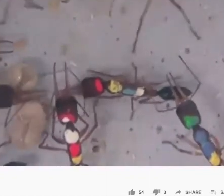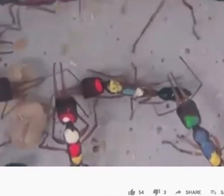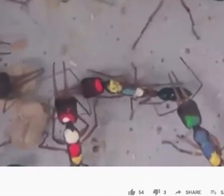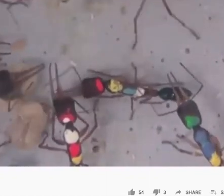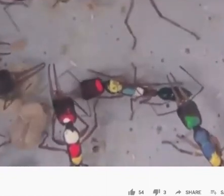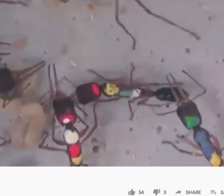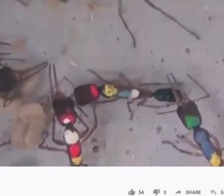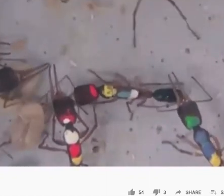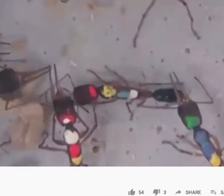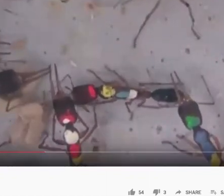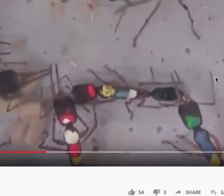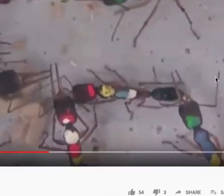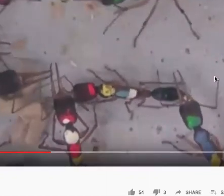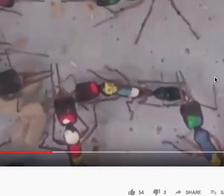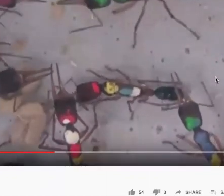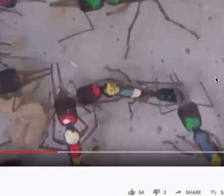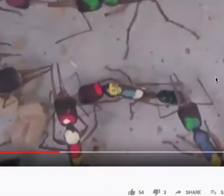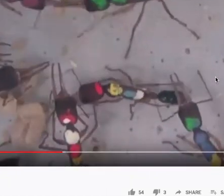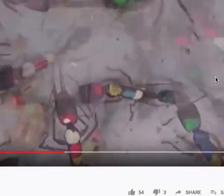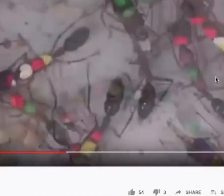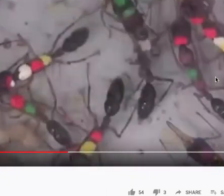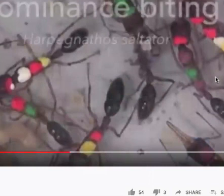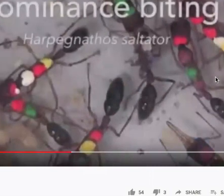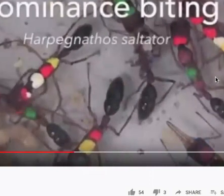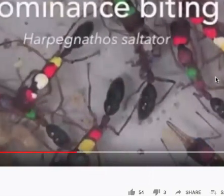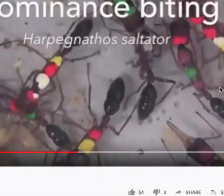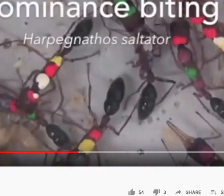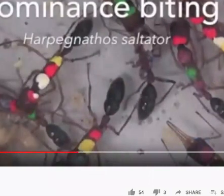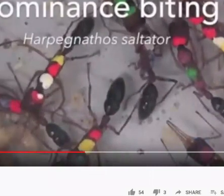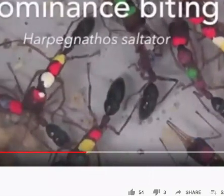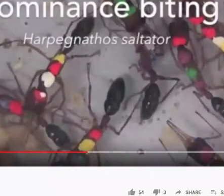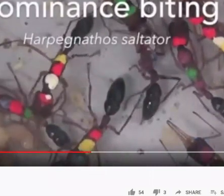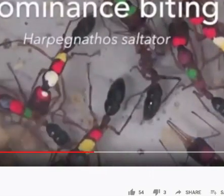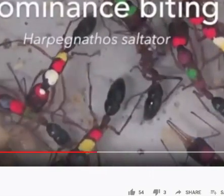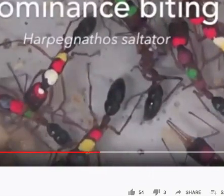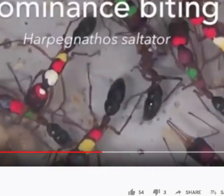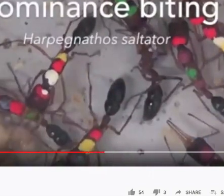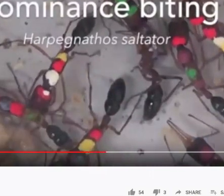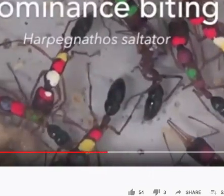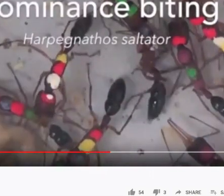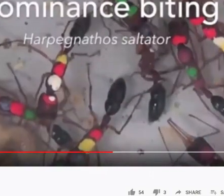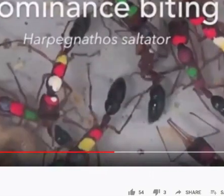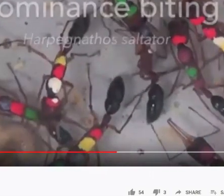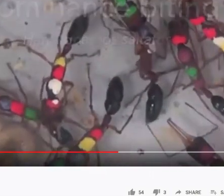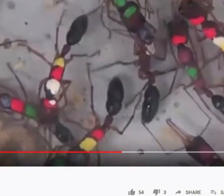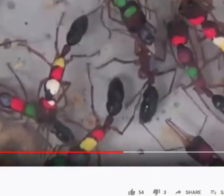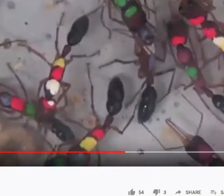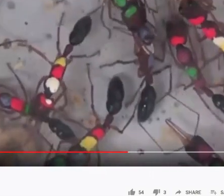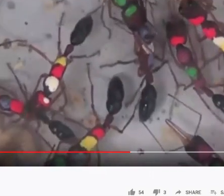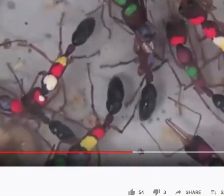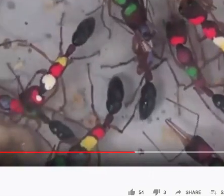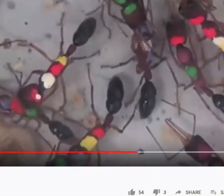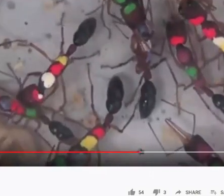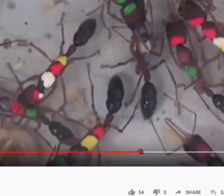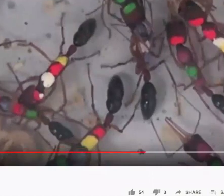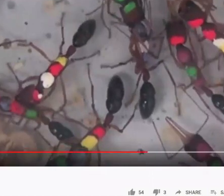which individual is who. I love this. This is so cool. Why are they wiggling their butts? That is usually an aggression